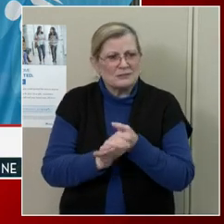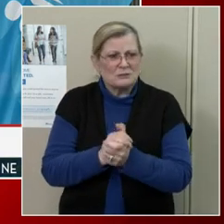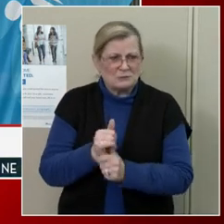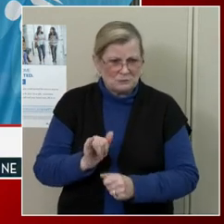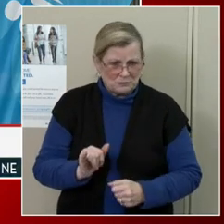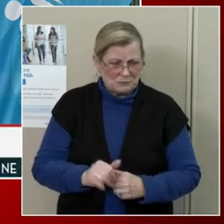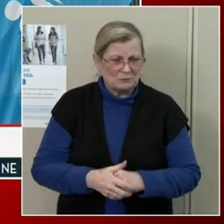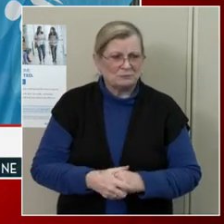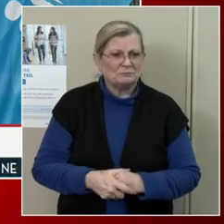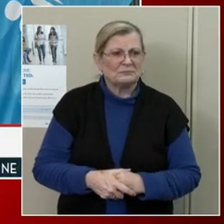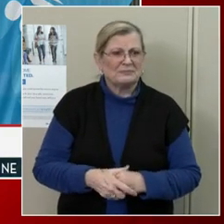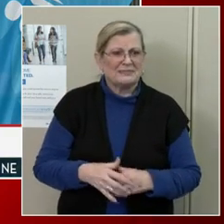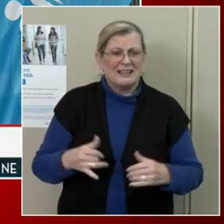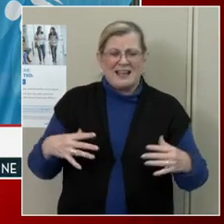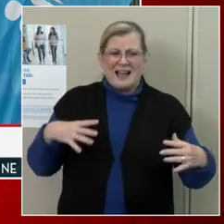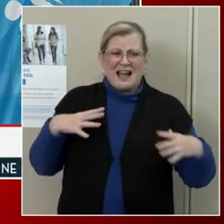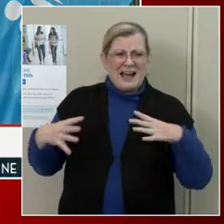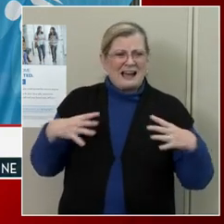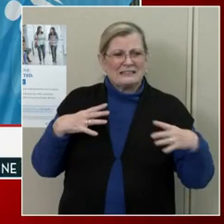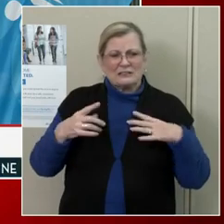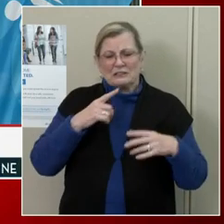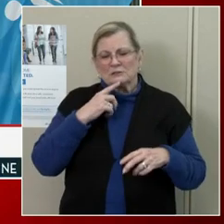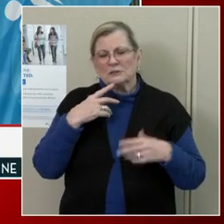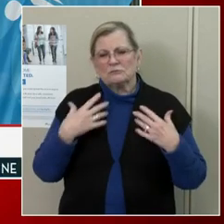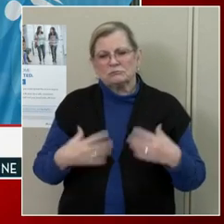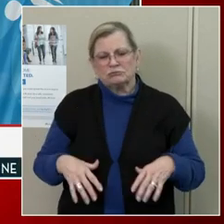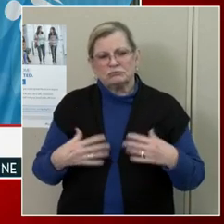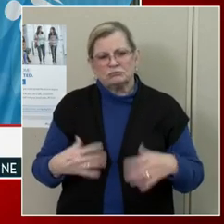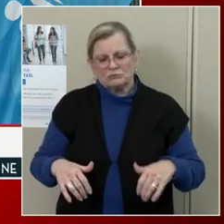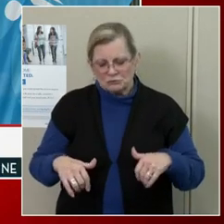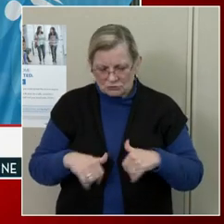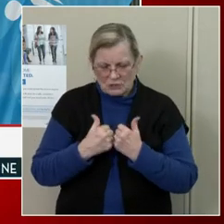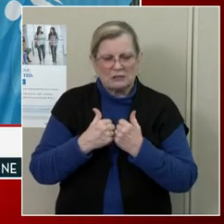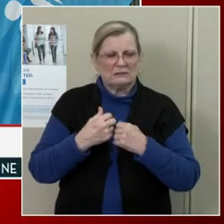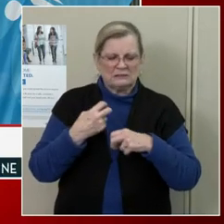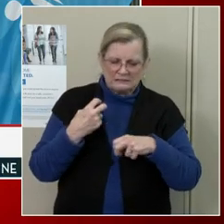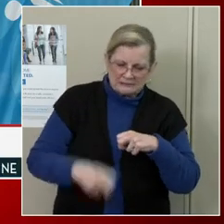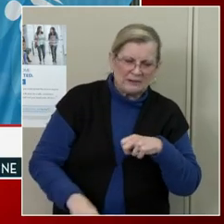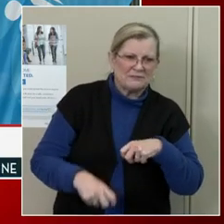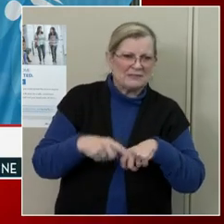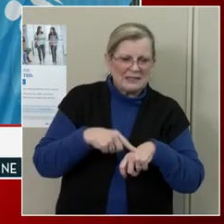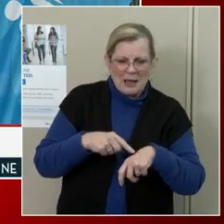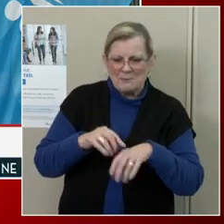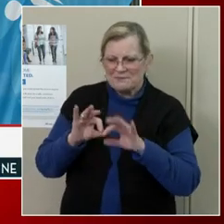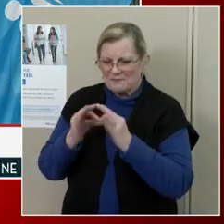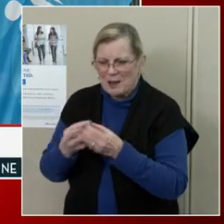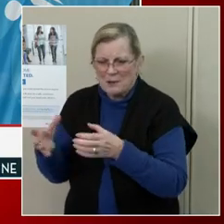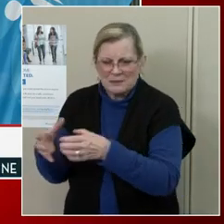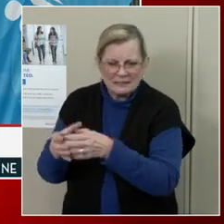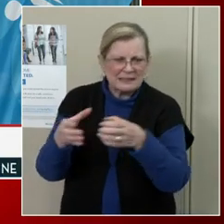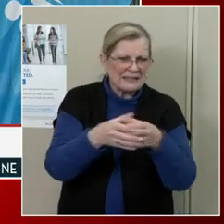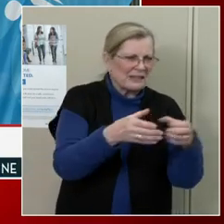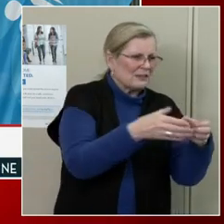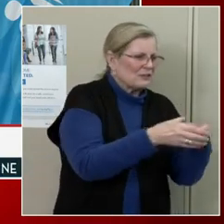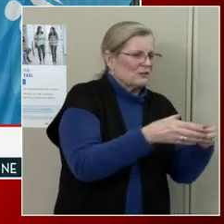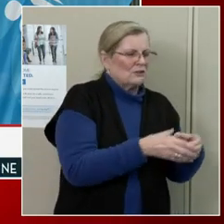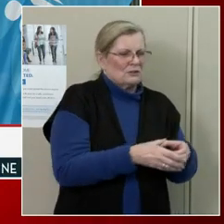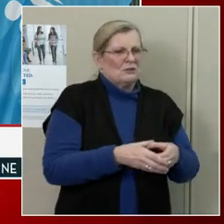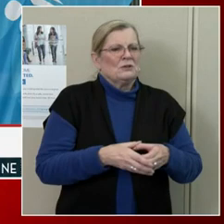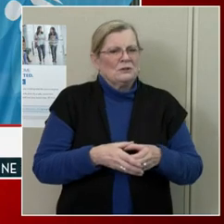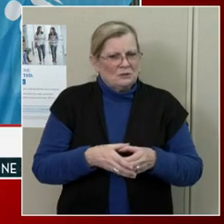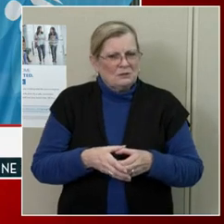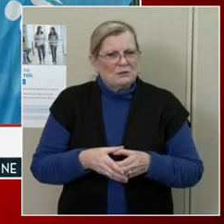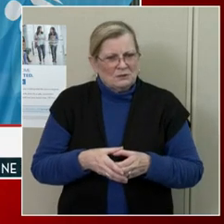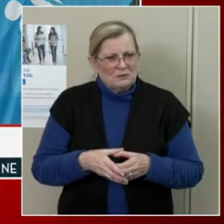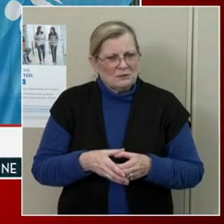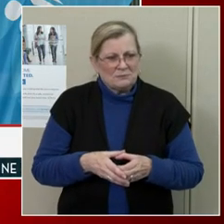difficult because we are social people. We like to get together. We like to get together with those we love.